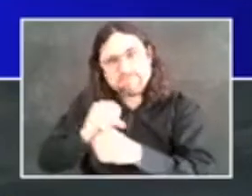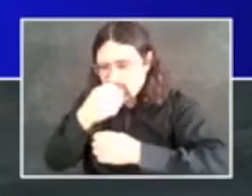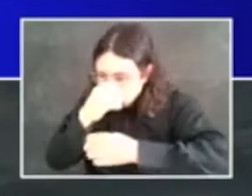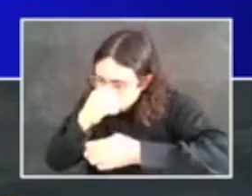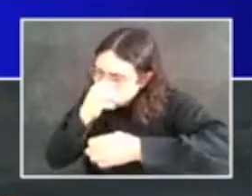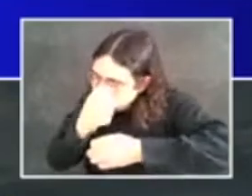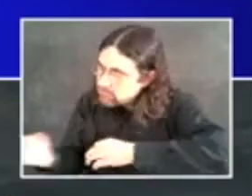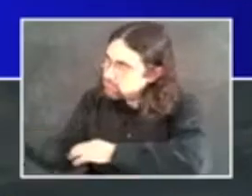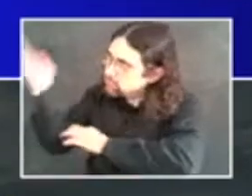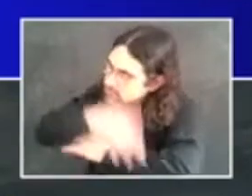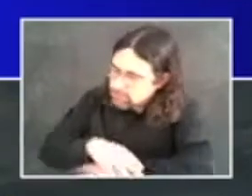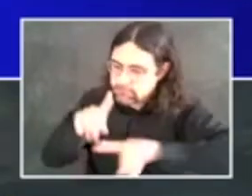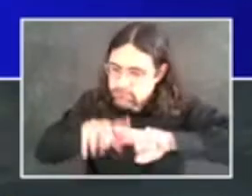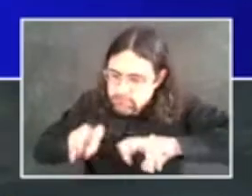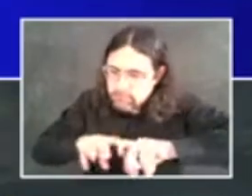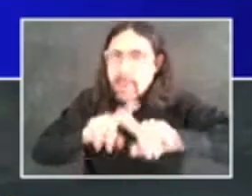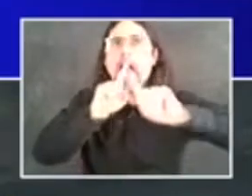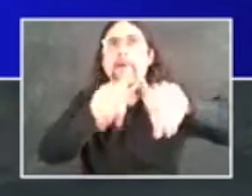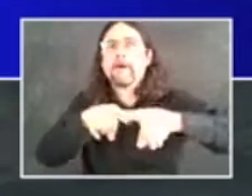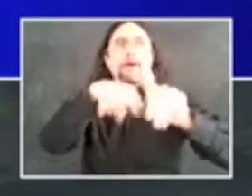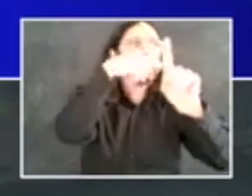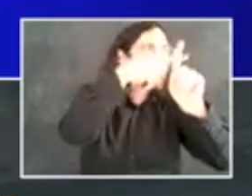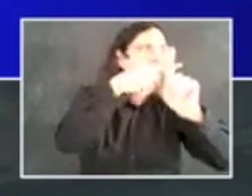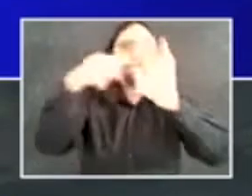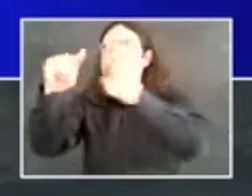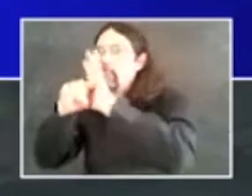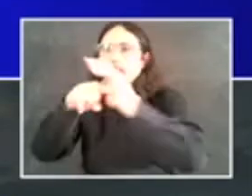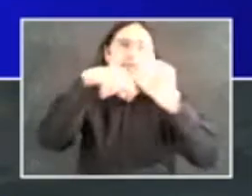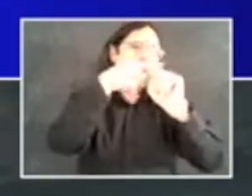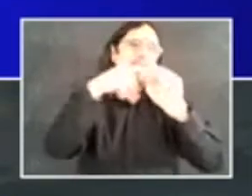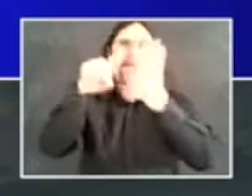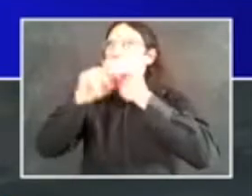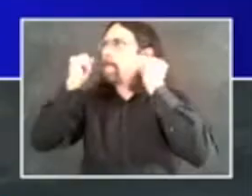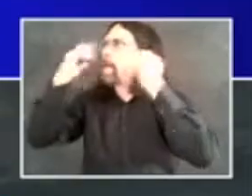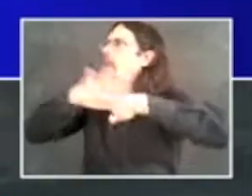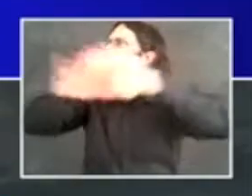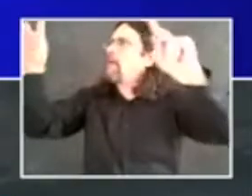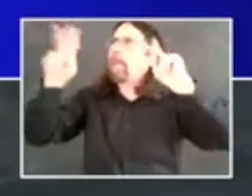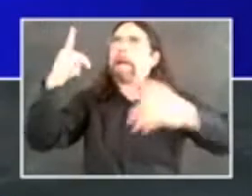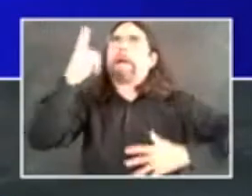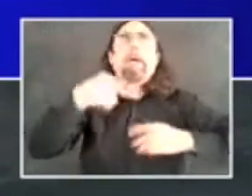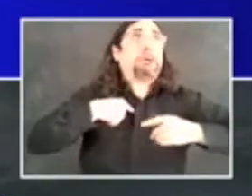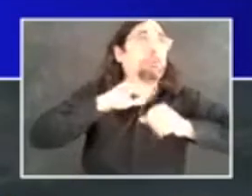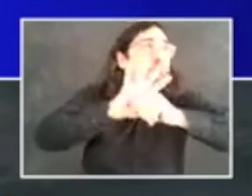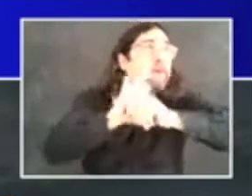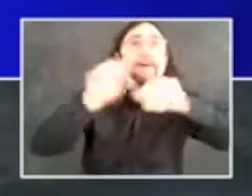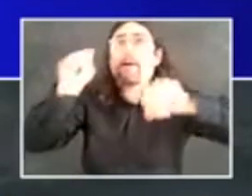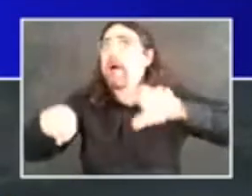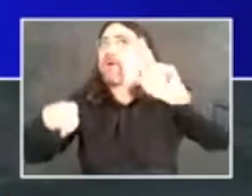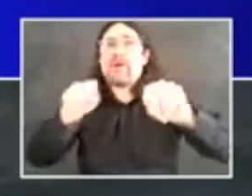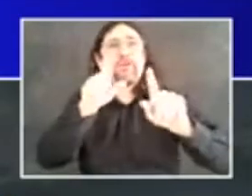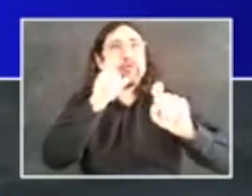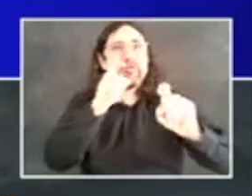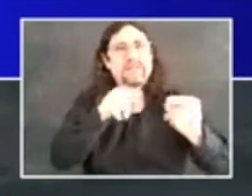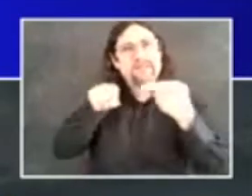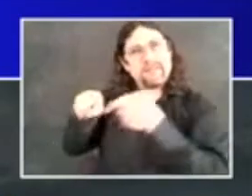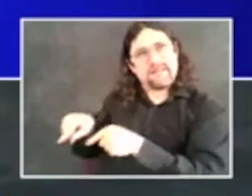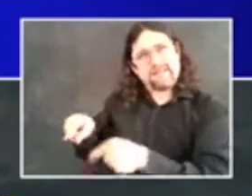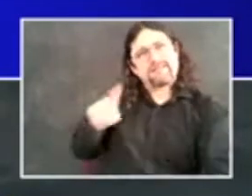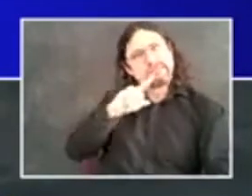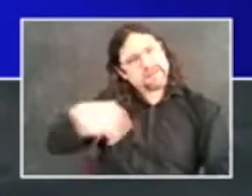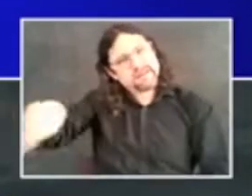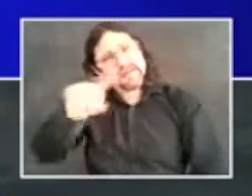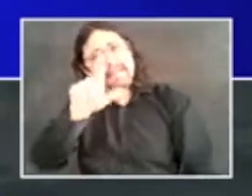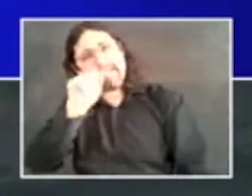labs, we depend on them, and they are unsung heroes too. And I want to thank everyone, of course, who works in the private labs, because we're depending on